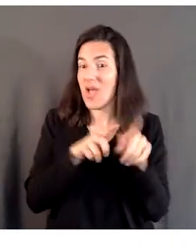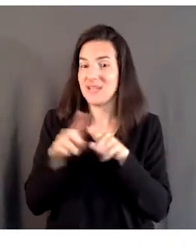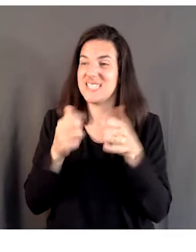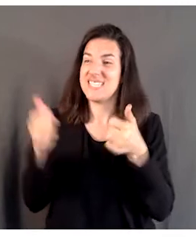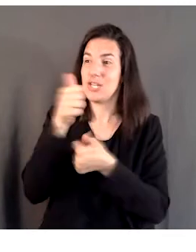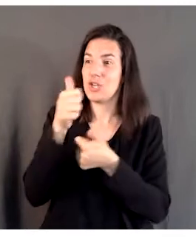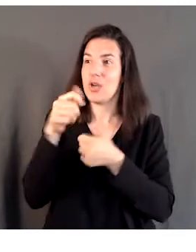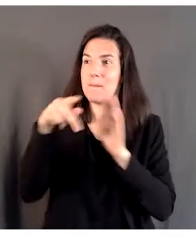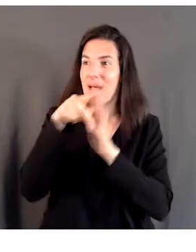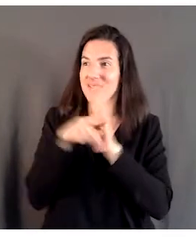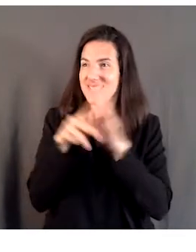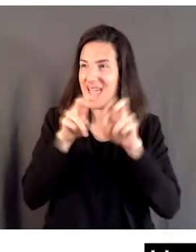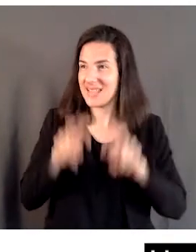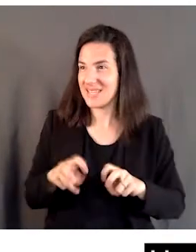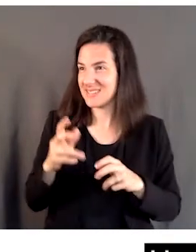fancy.